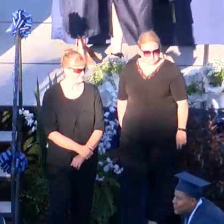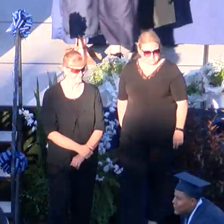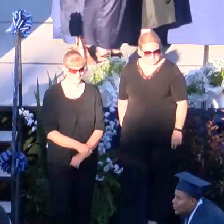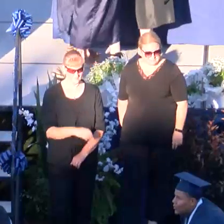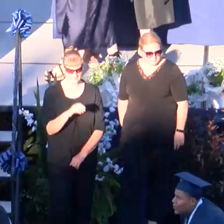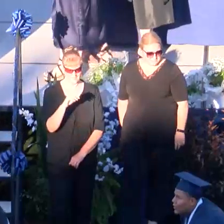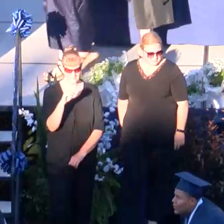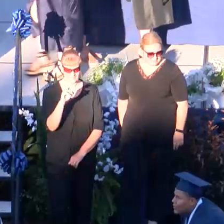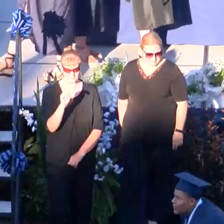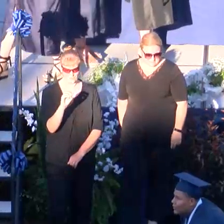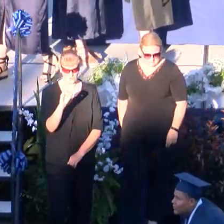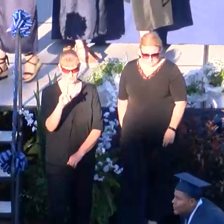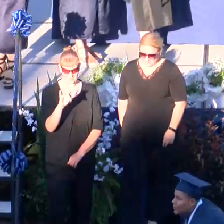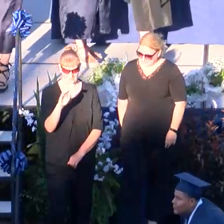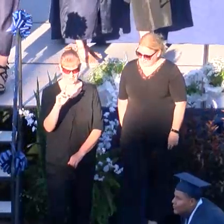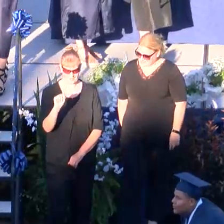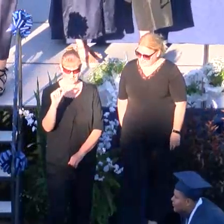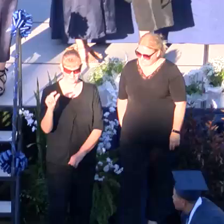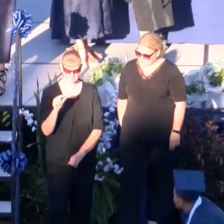Noelia Garcia.